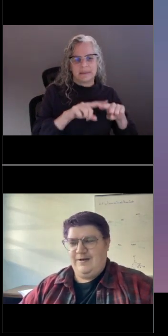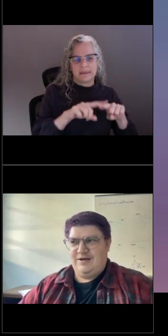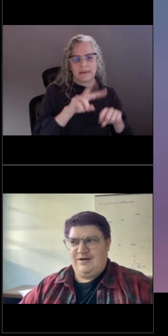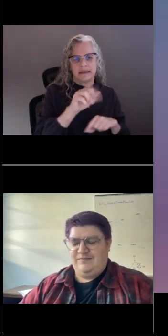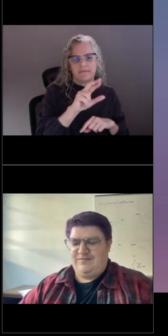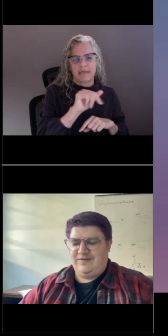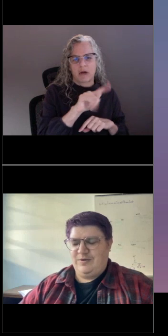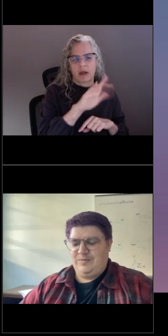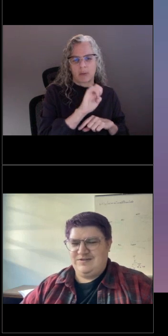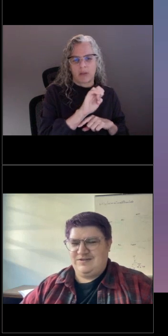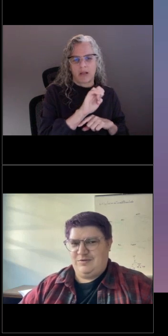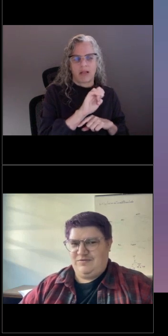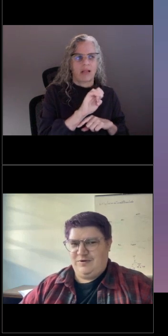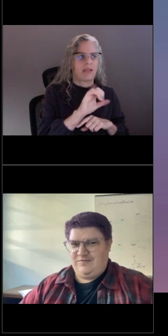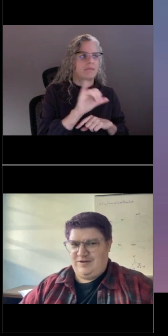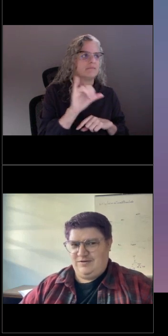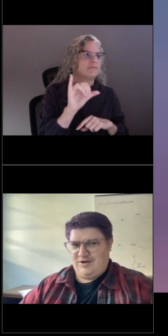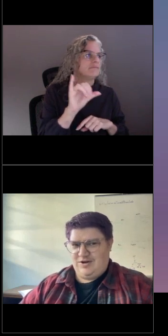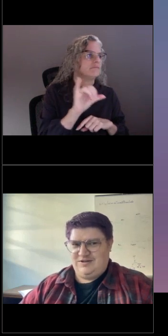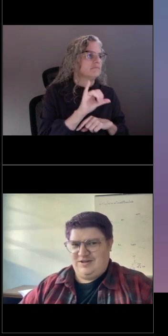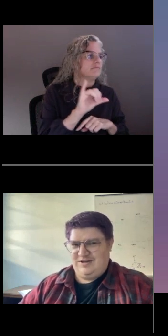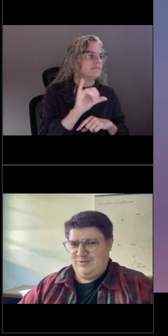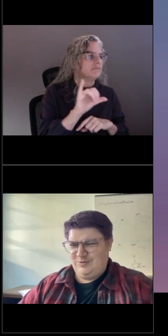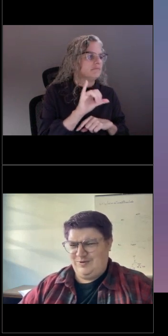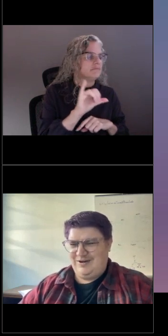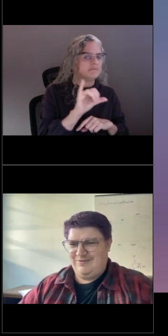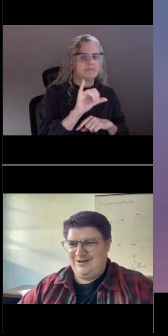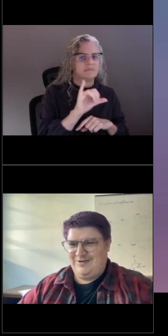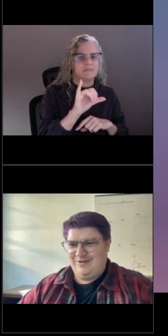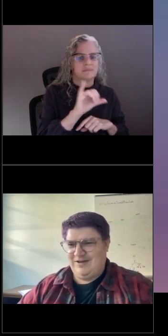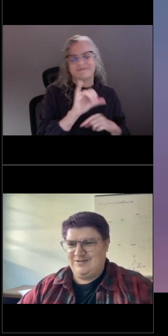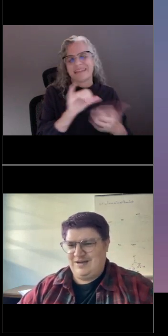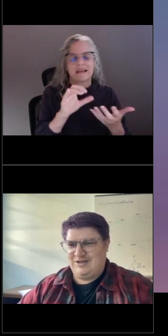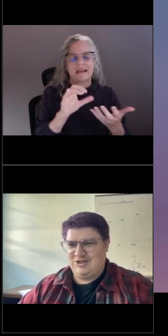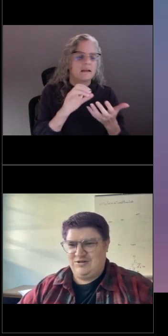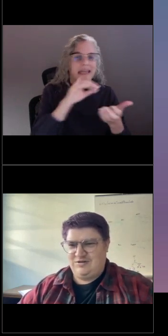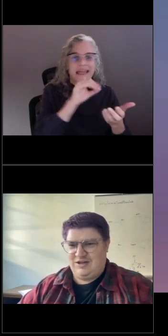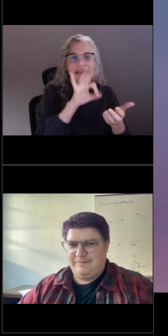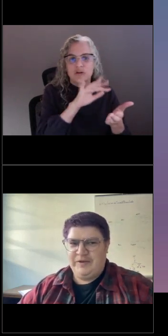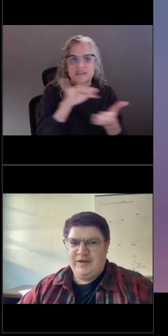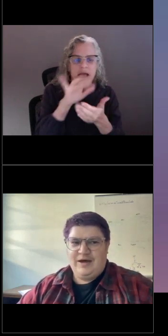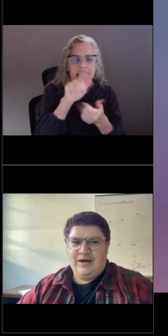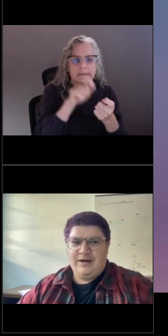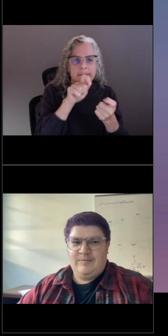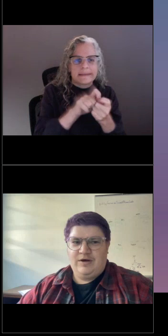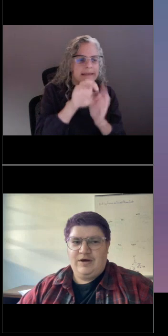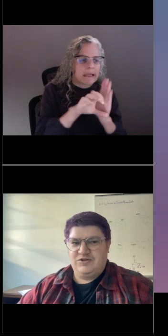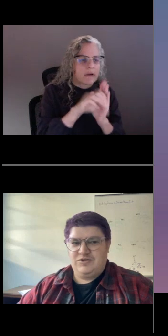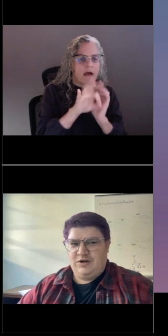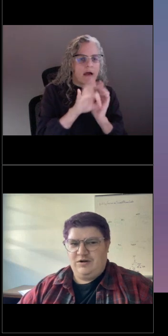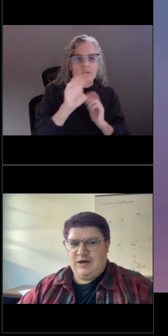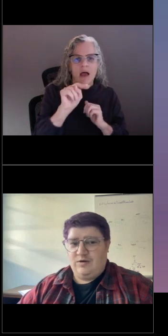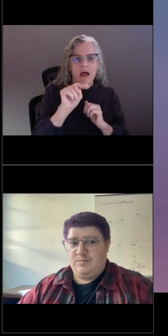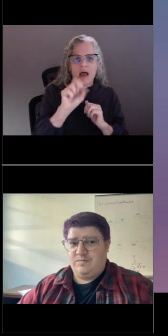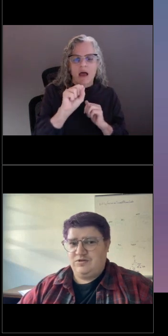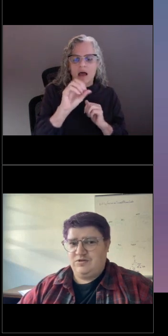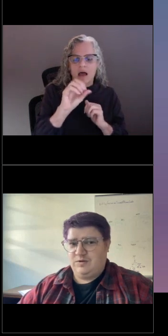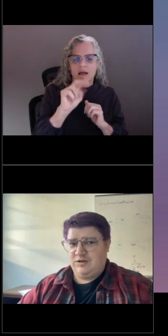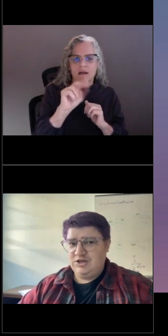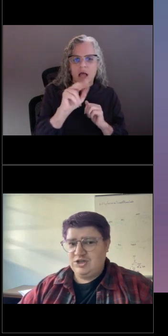a vowel raising before velar consonants. Ooh, I want to know if that's like a gendered thing. I also want to know